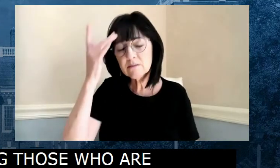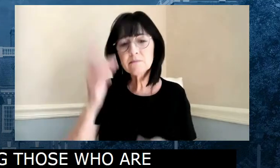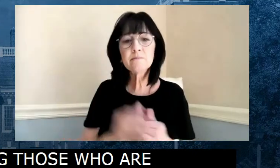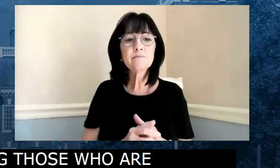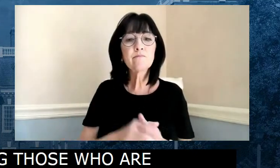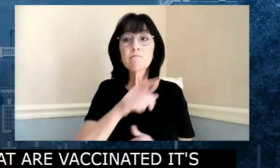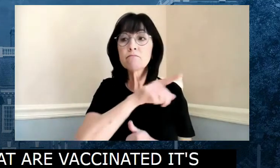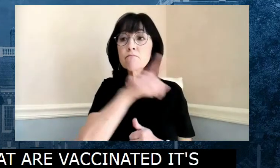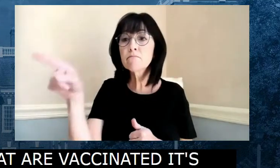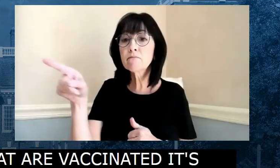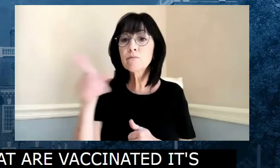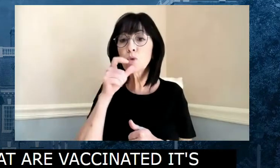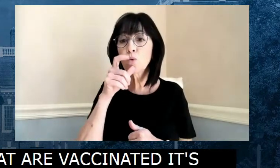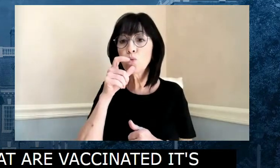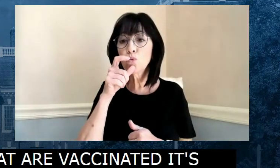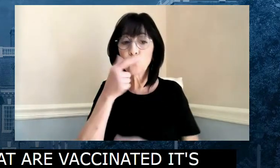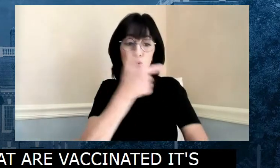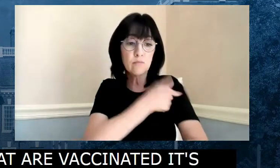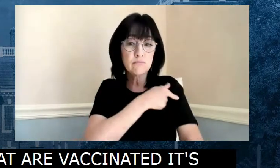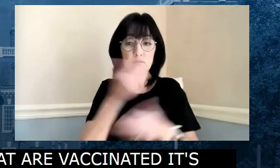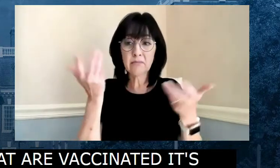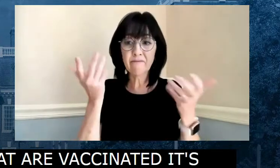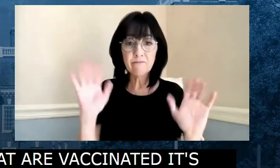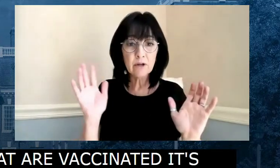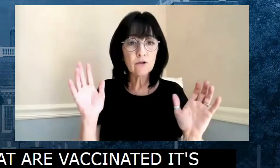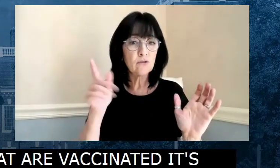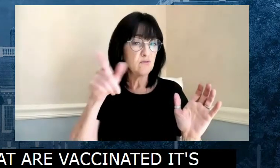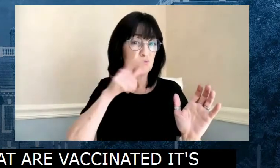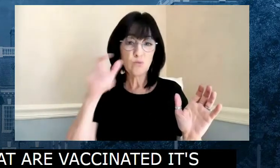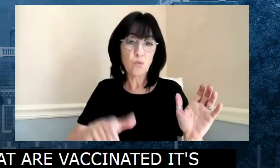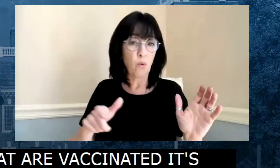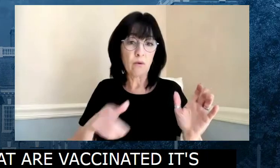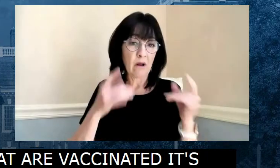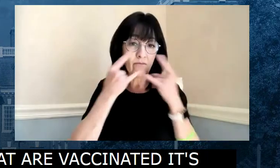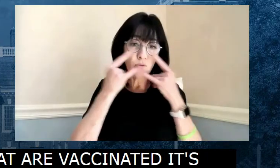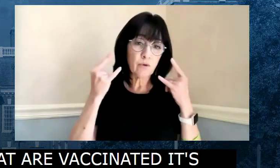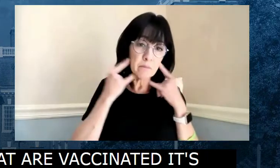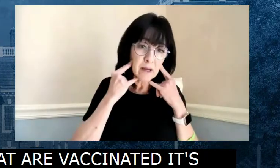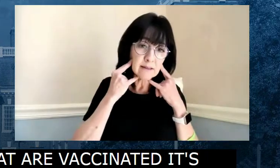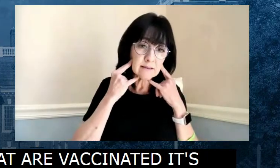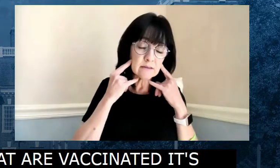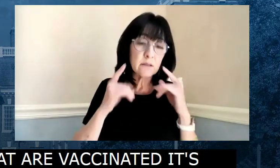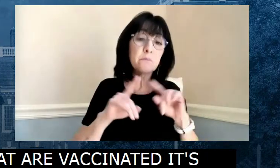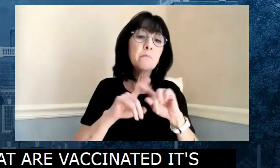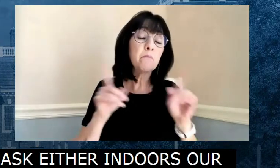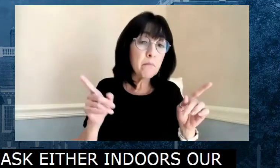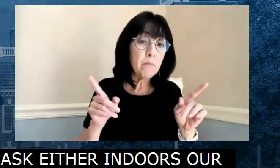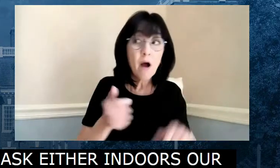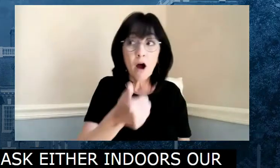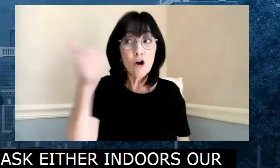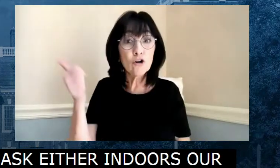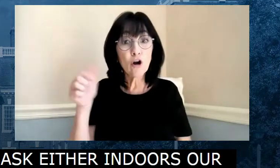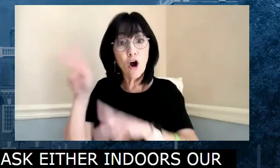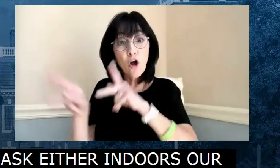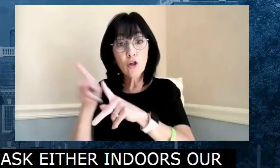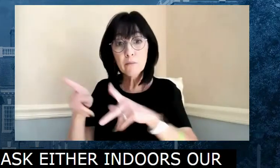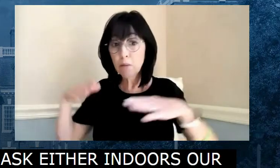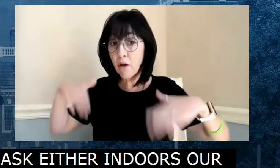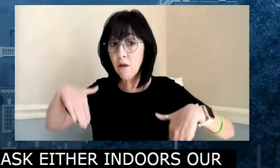wear masks either indoors or outdoors. But those that are not vaccinated are still at